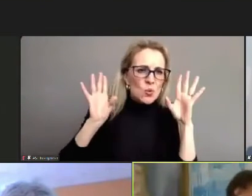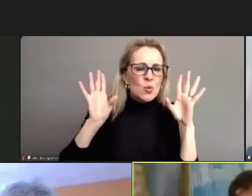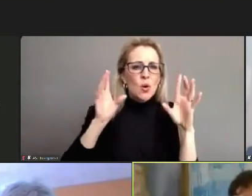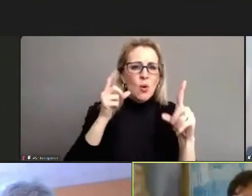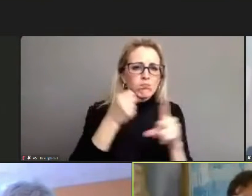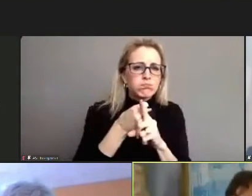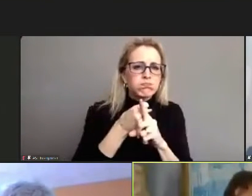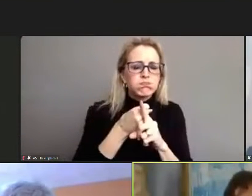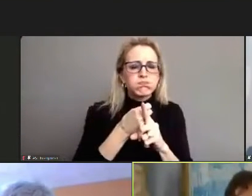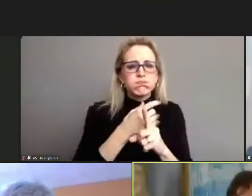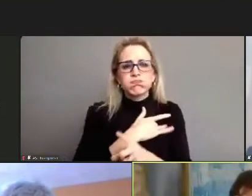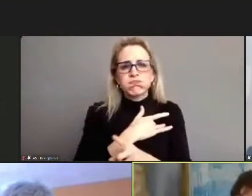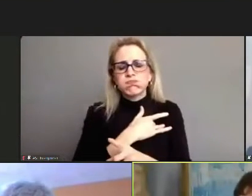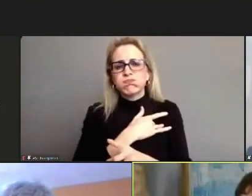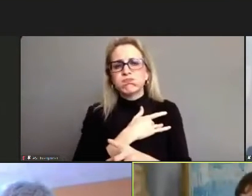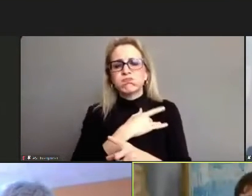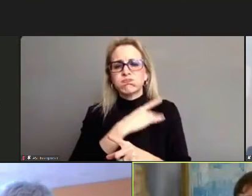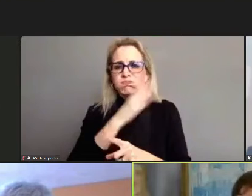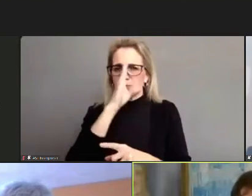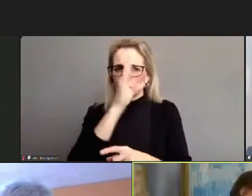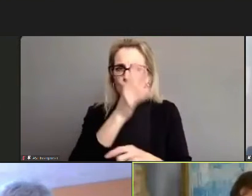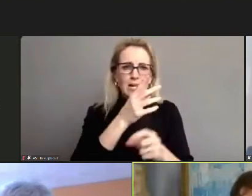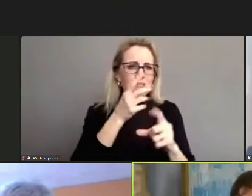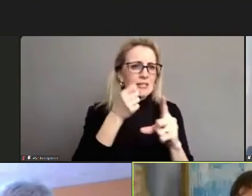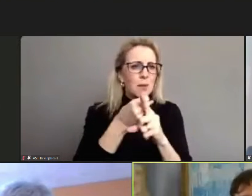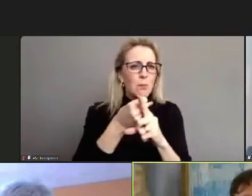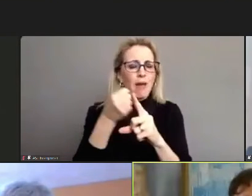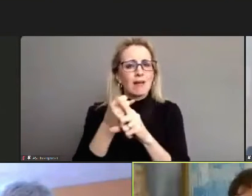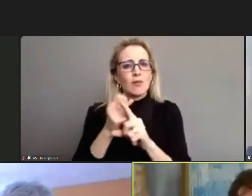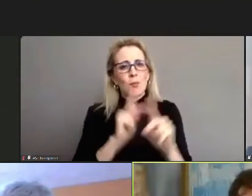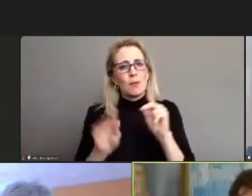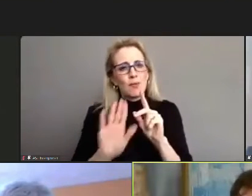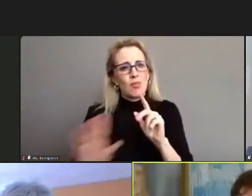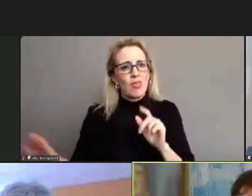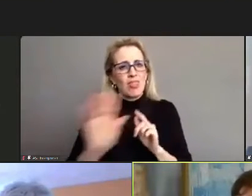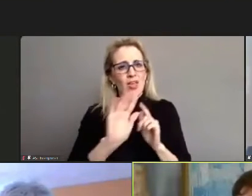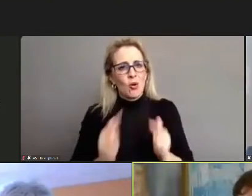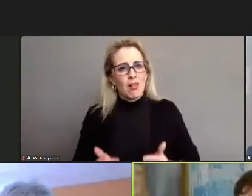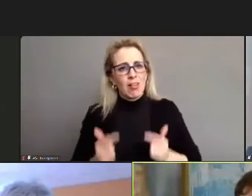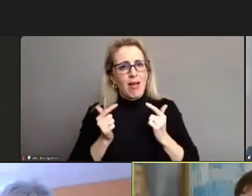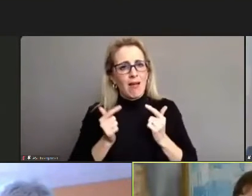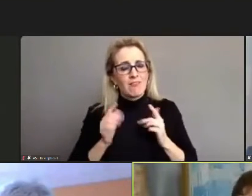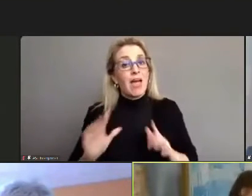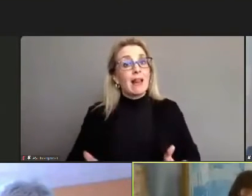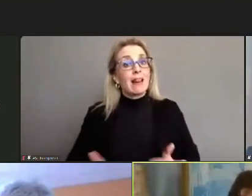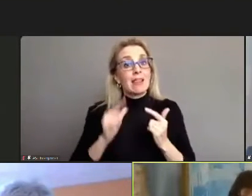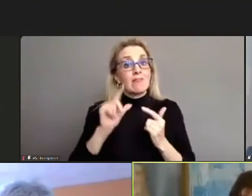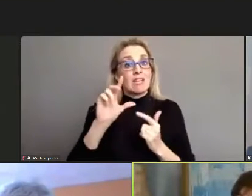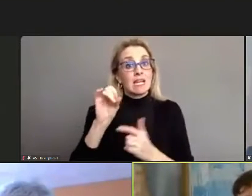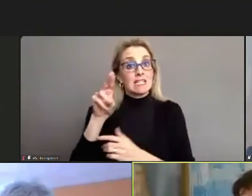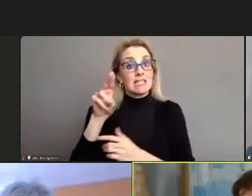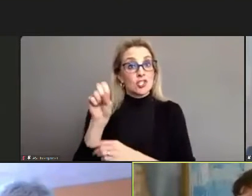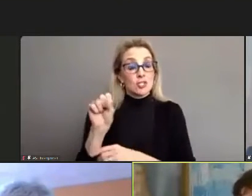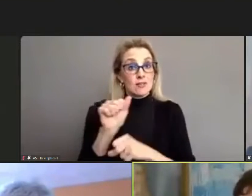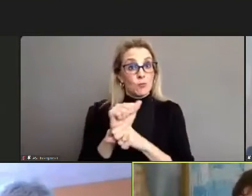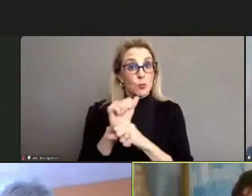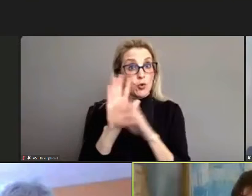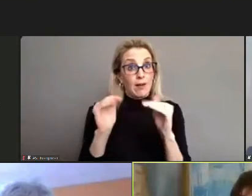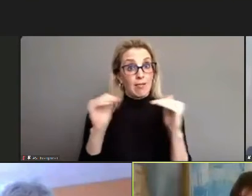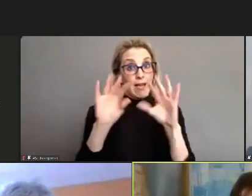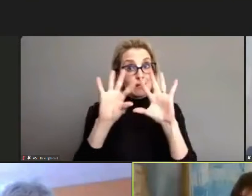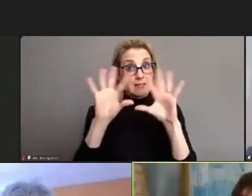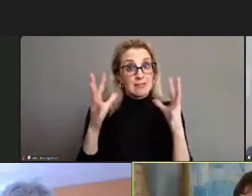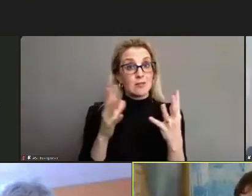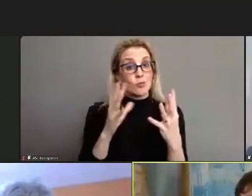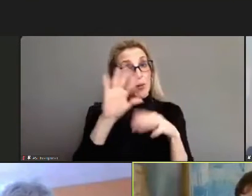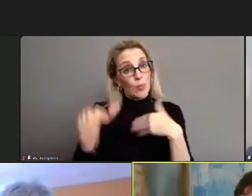devastating direct impact on the life and living condition of working class around the world, especially in Iran.